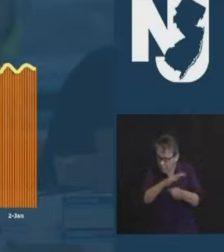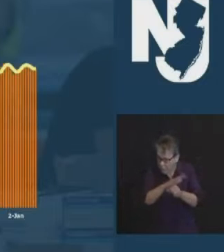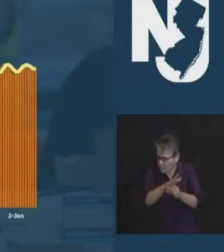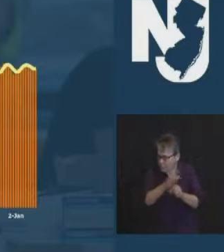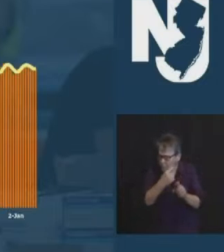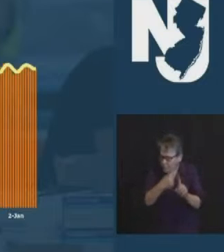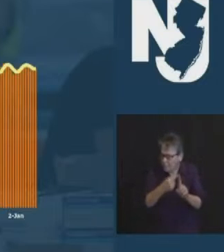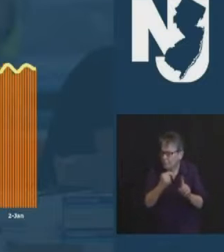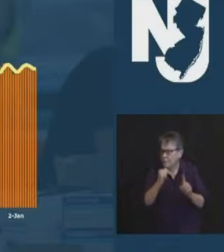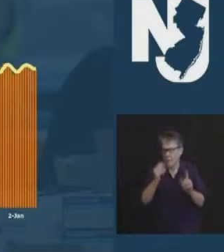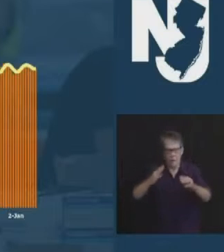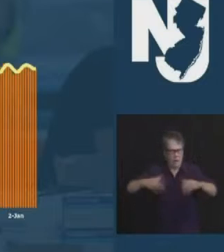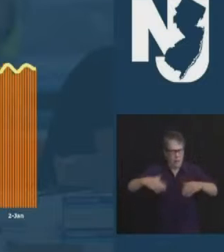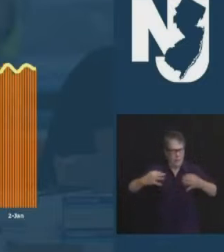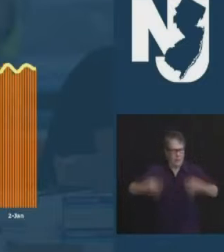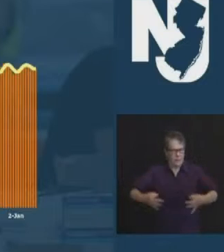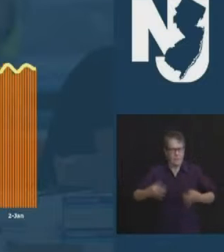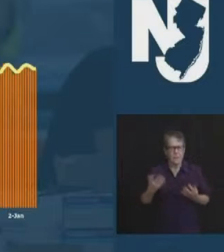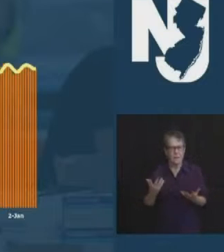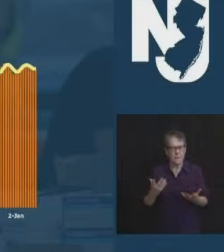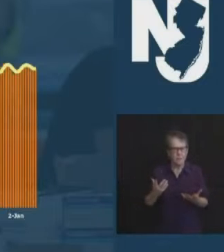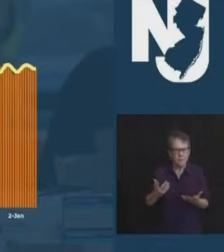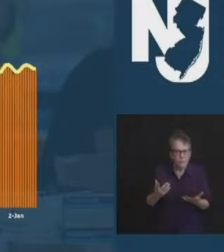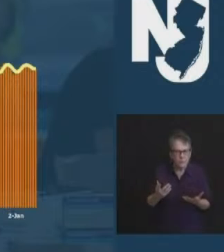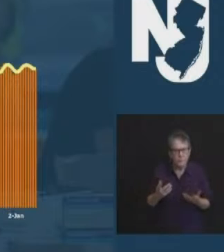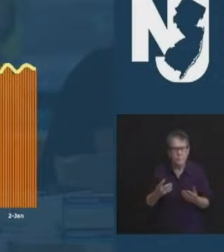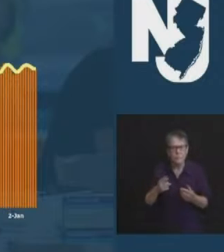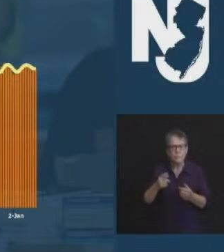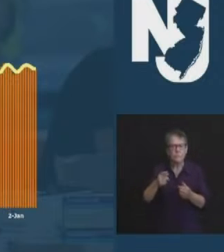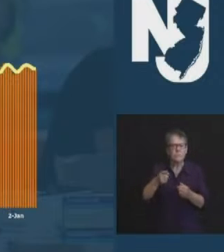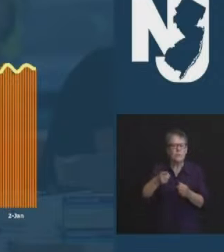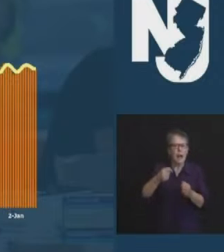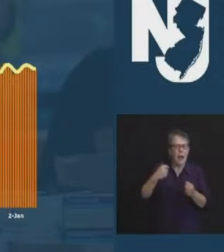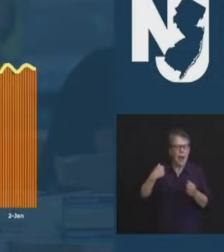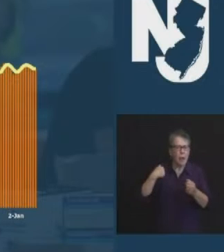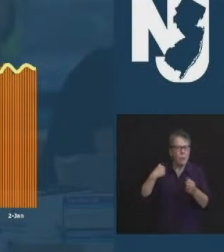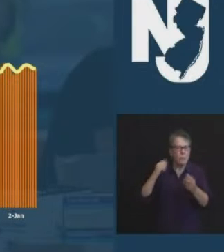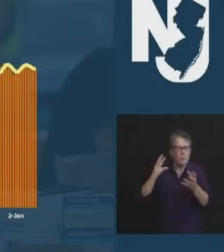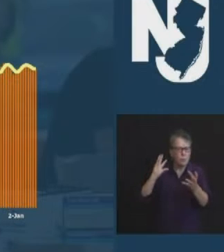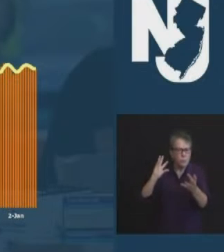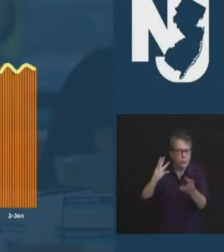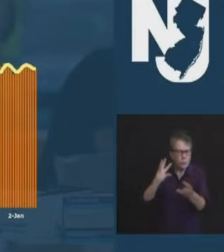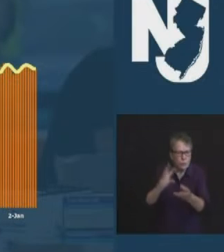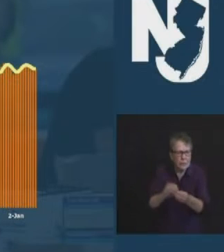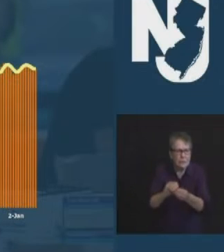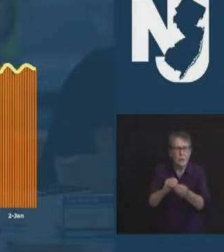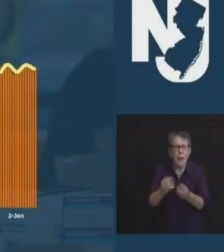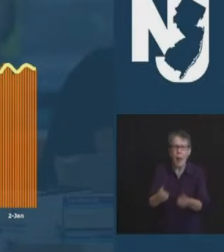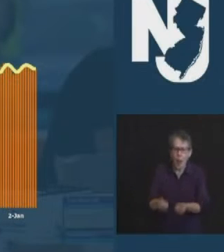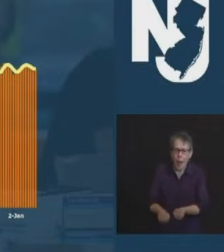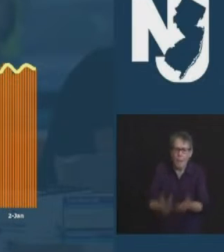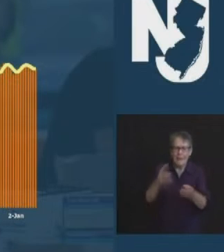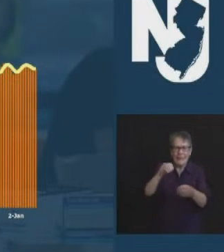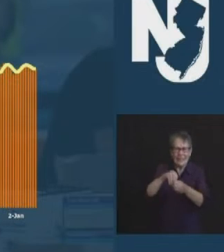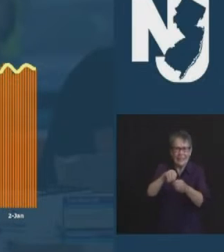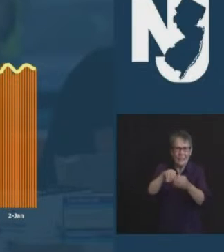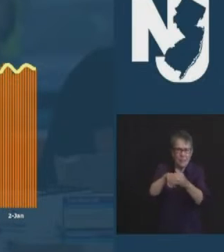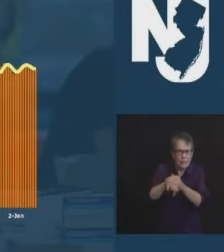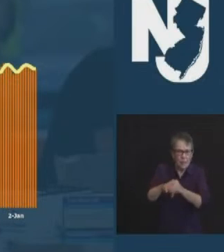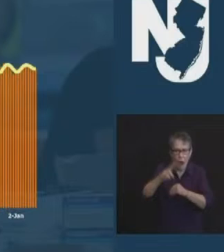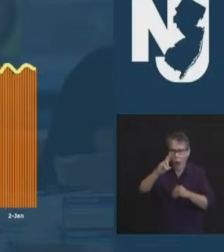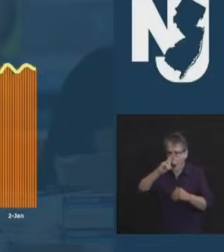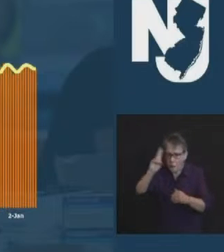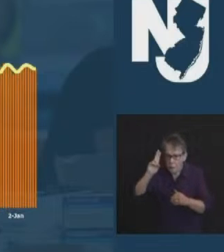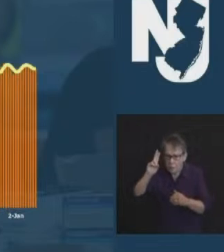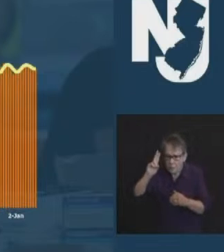of where we are in total hospitalizations, because as we've said many times, this is the number that we cannot allow to